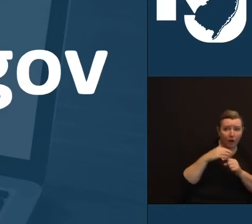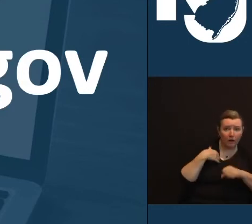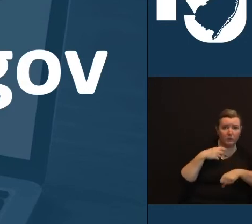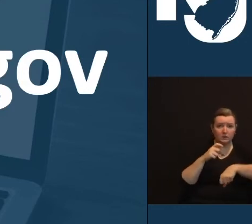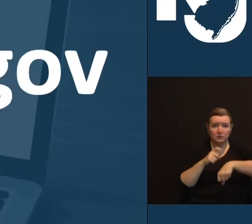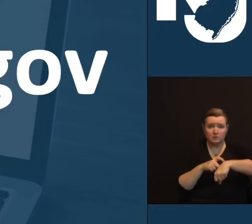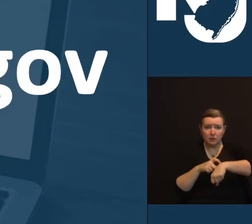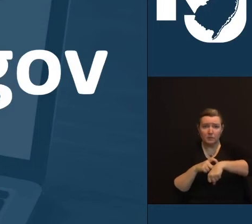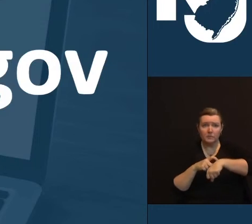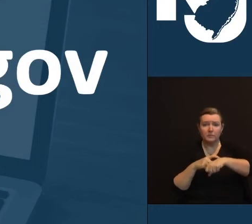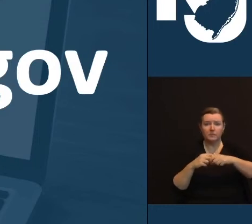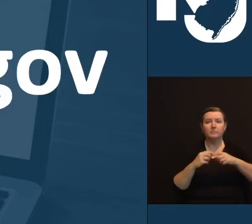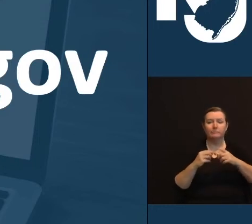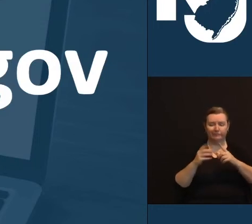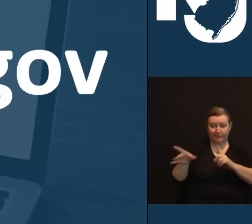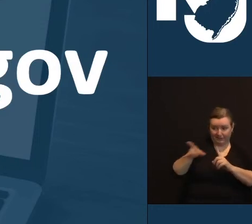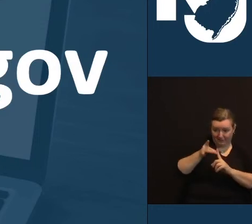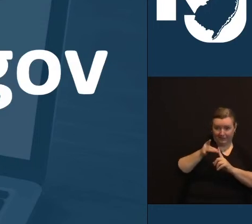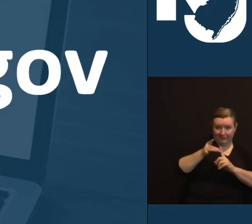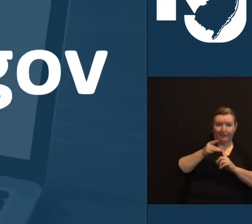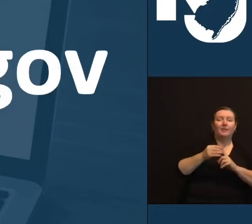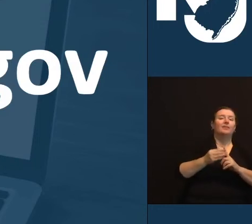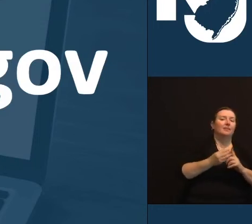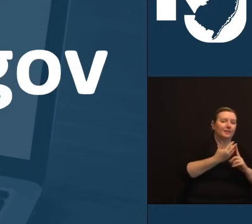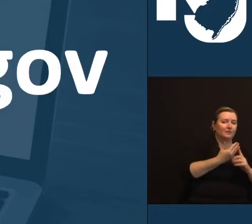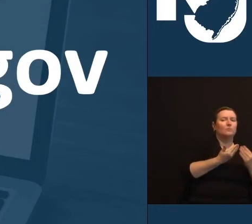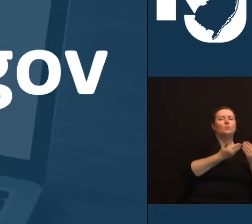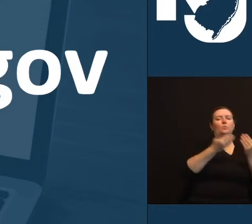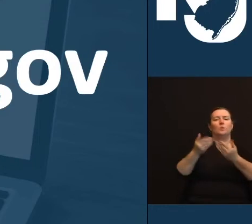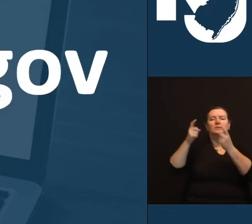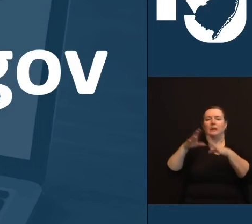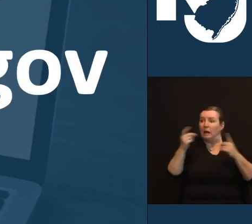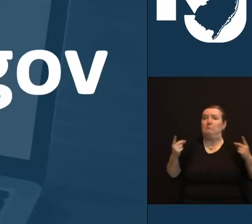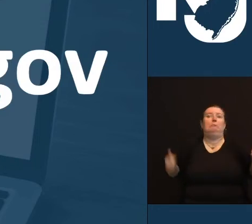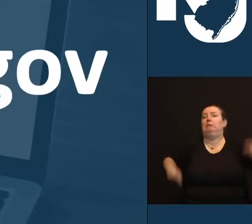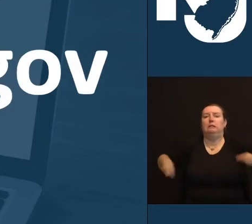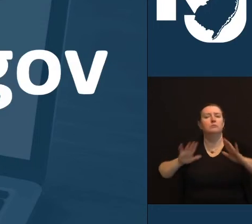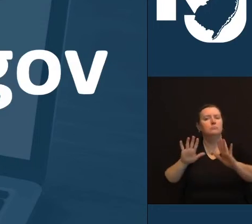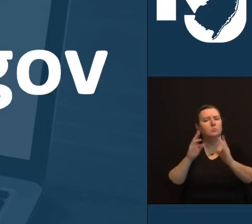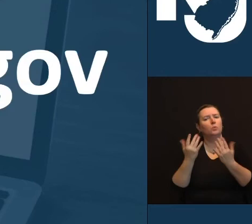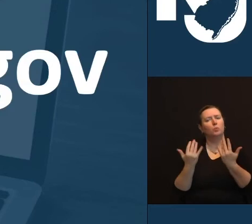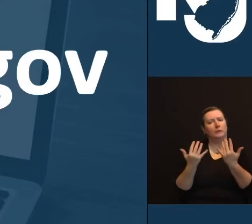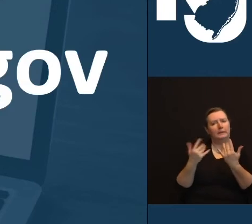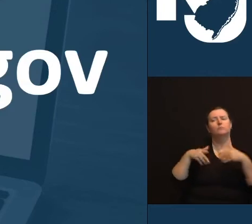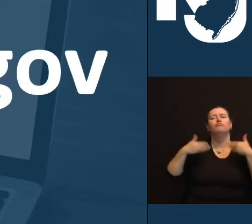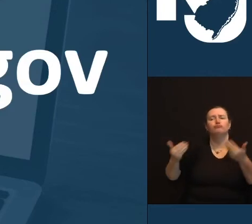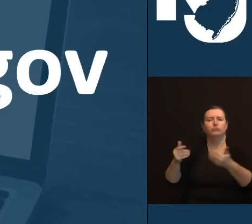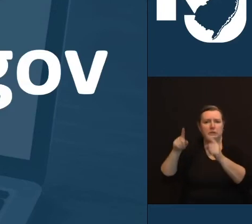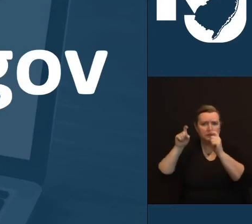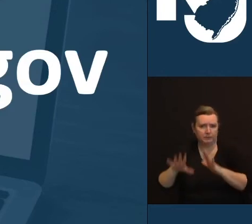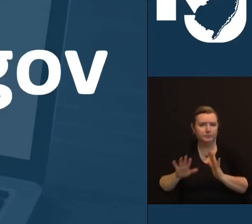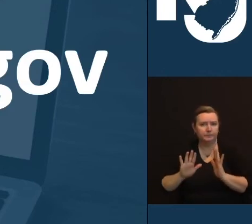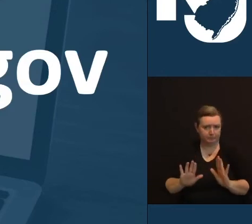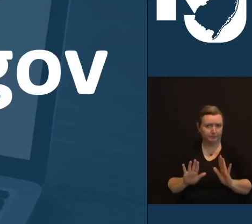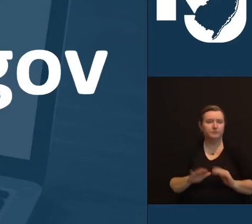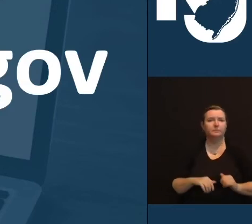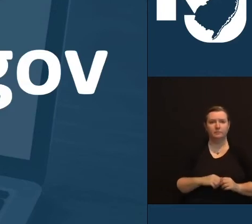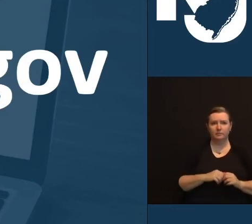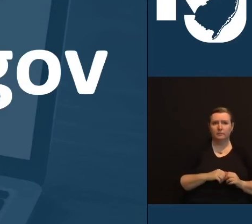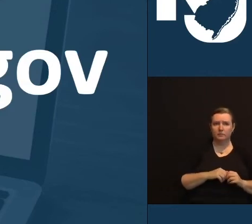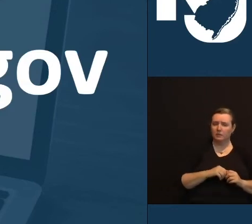tested. We have that capacity. So when I say all that, do the right thing, do the smart thing, common sense, personal